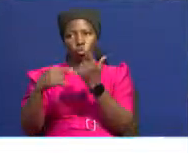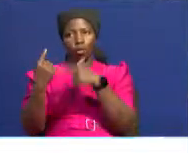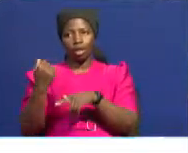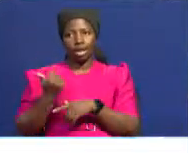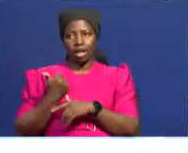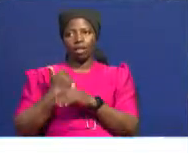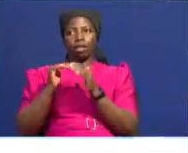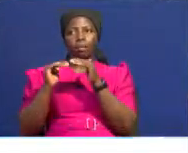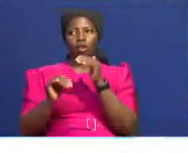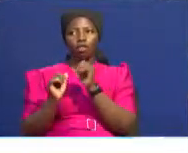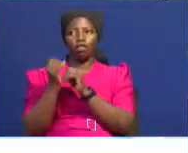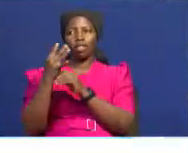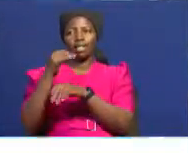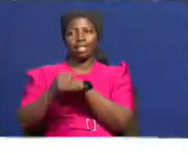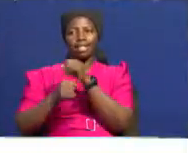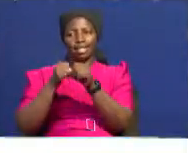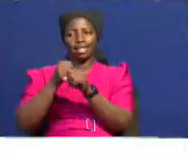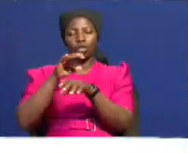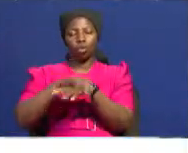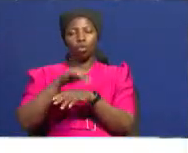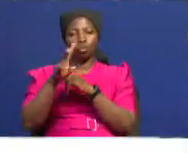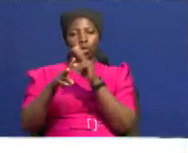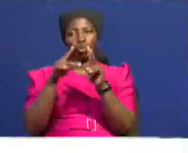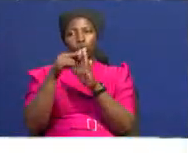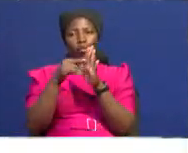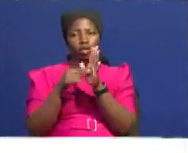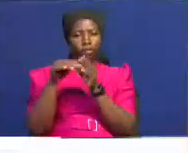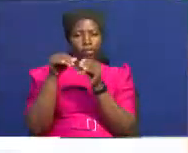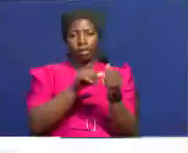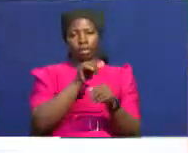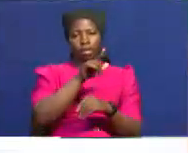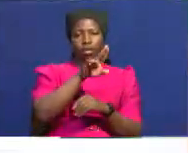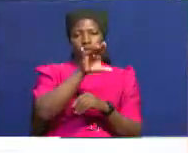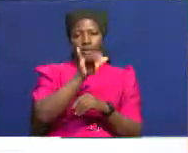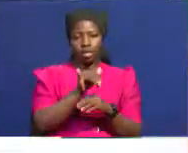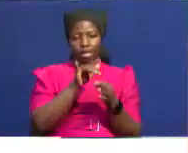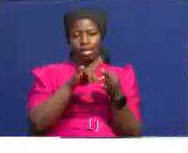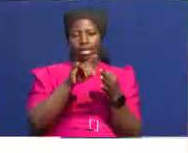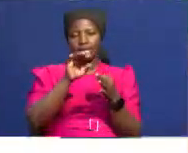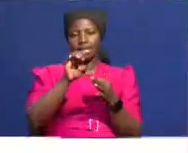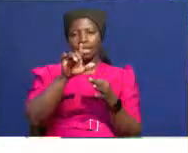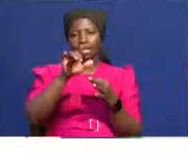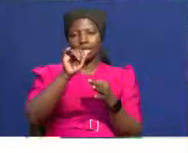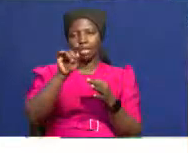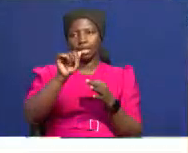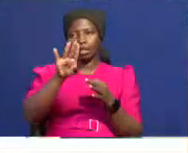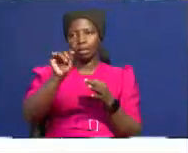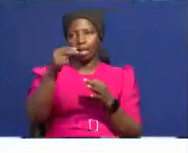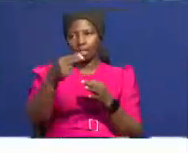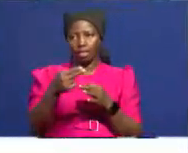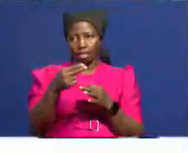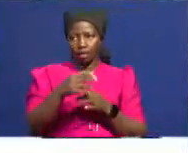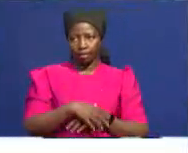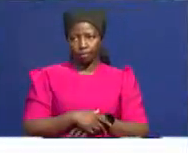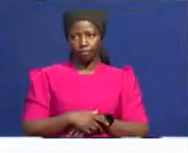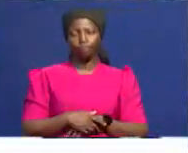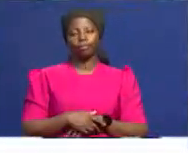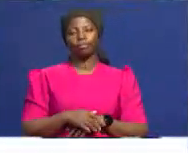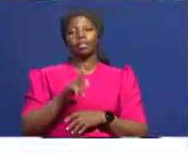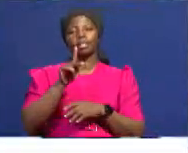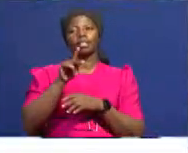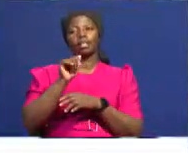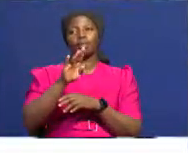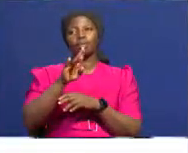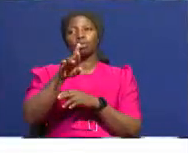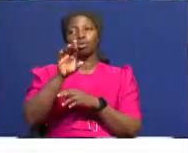after registering 22 points to beat Fantalis Lucy and Elizabeth Kasindi to the second and third position respectively. Kaburo